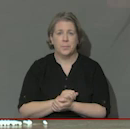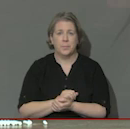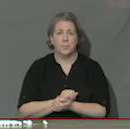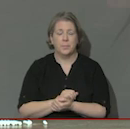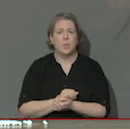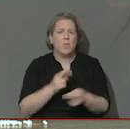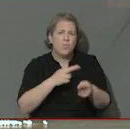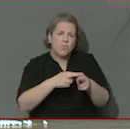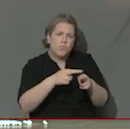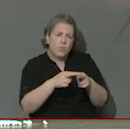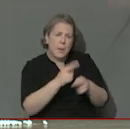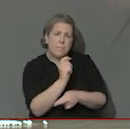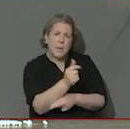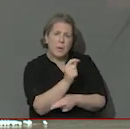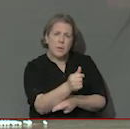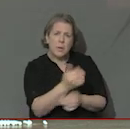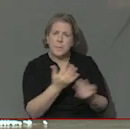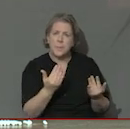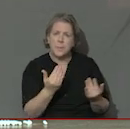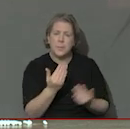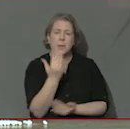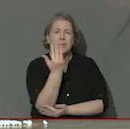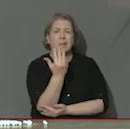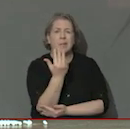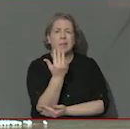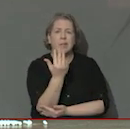Rent expense